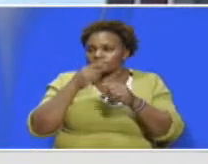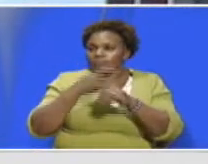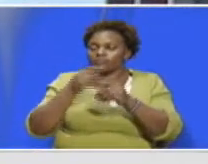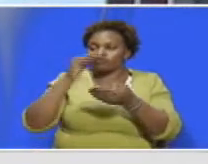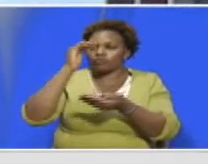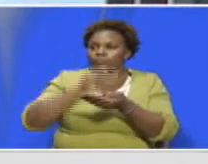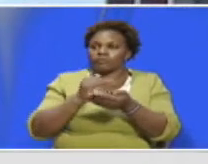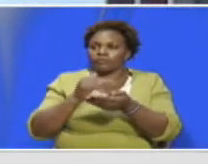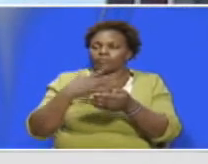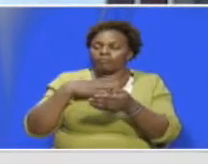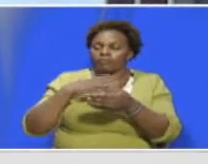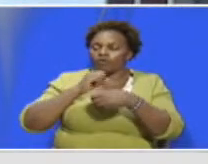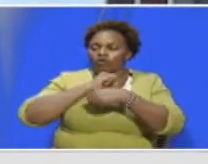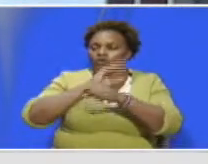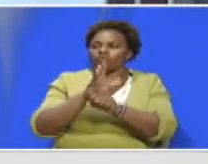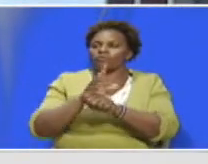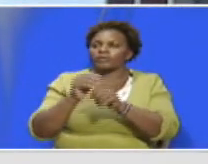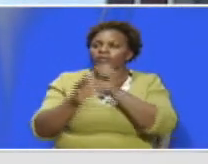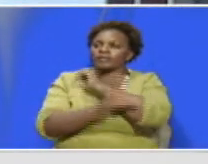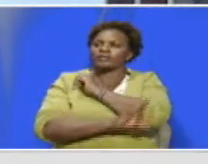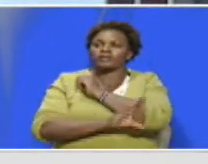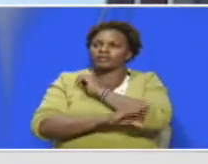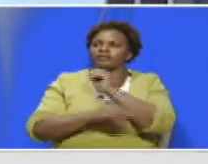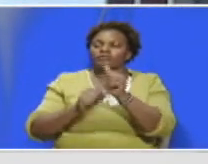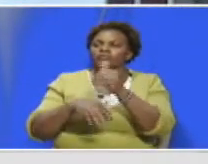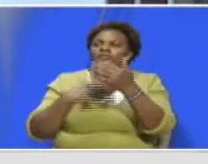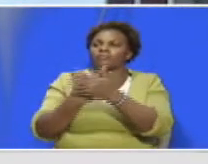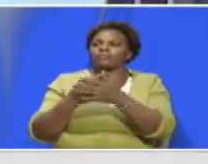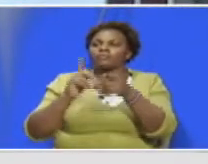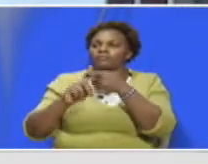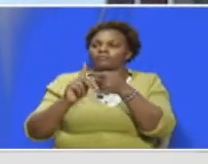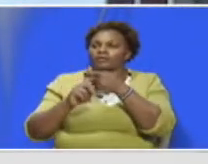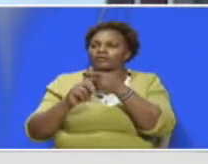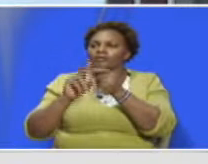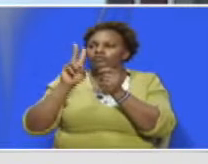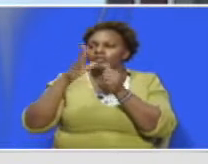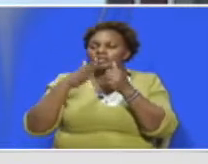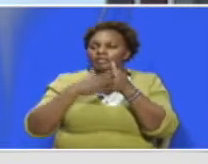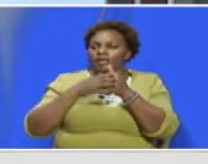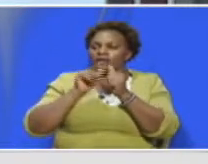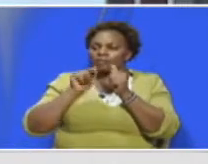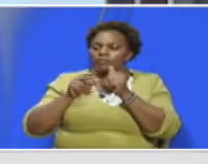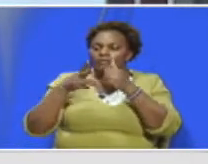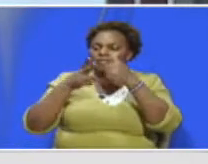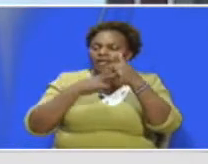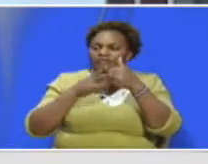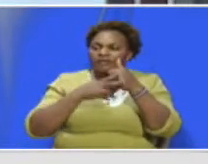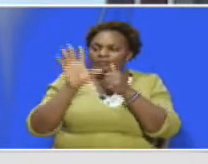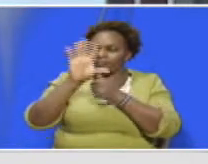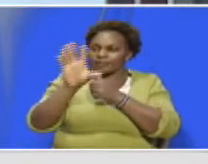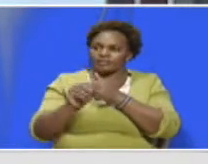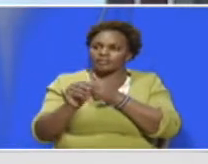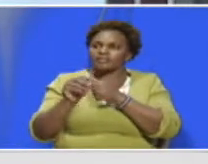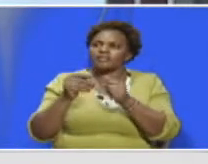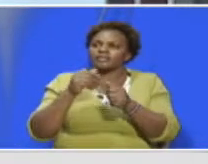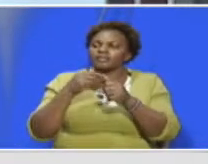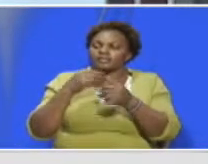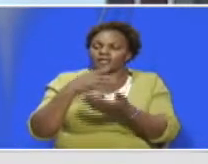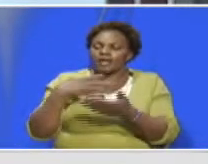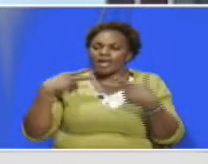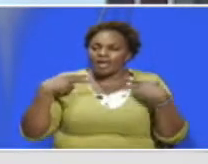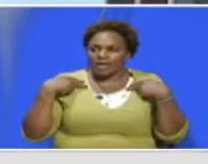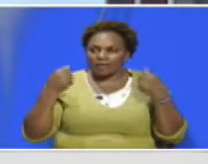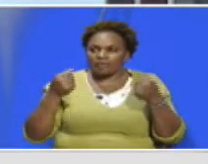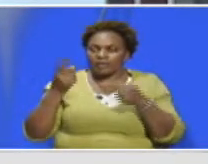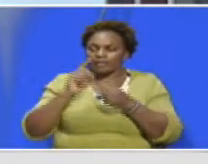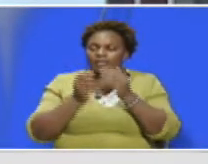the spread of COVID-19 in the country that has reached a positivity rate of 29.7%. This as health experts warn